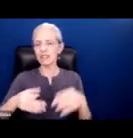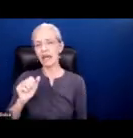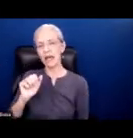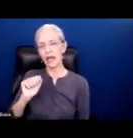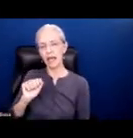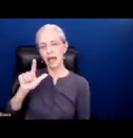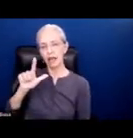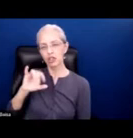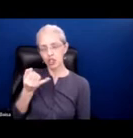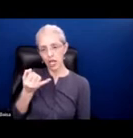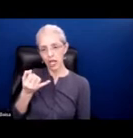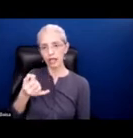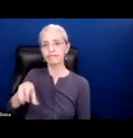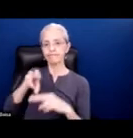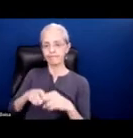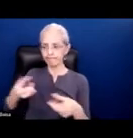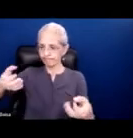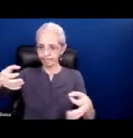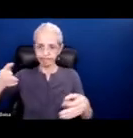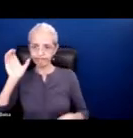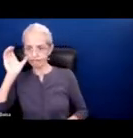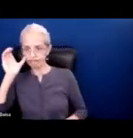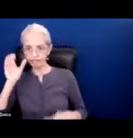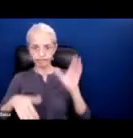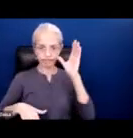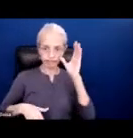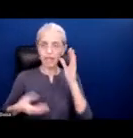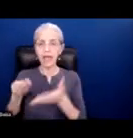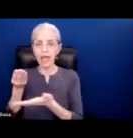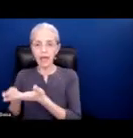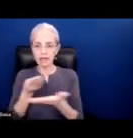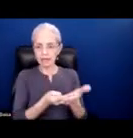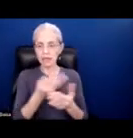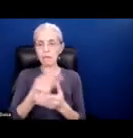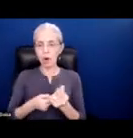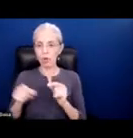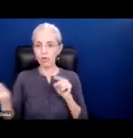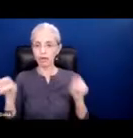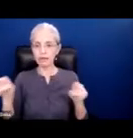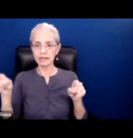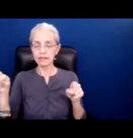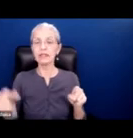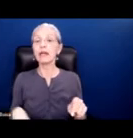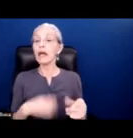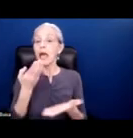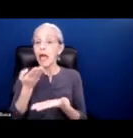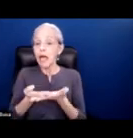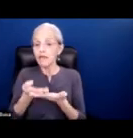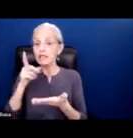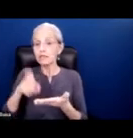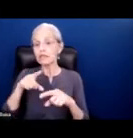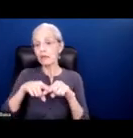is a trial, and both sides will be able to present evidence. And the argument, the evidence has to be based